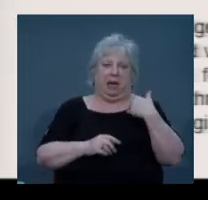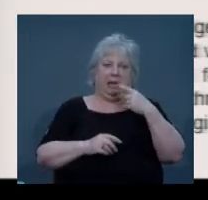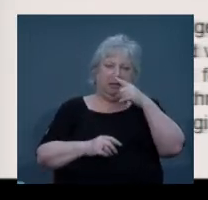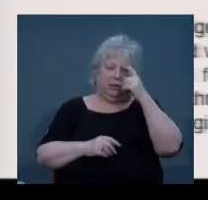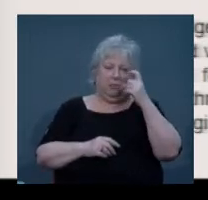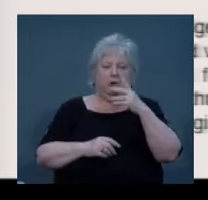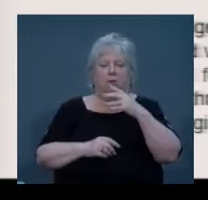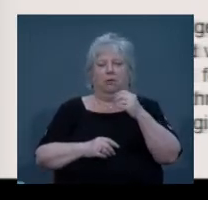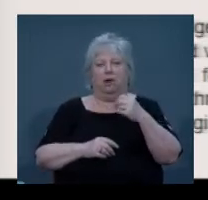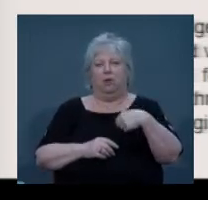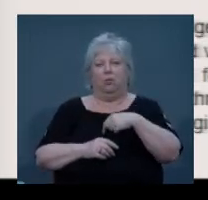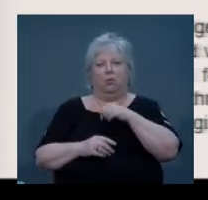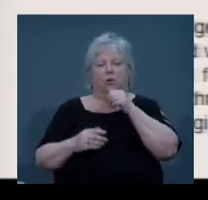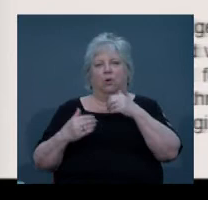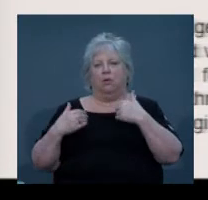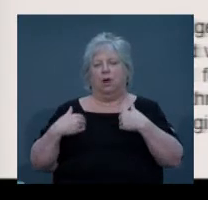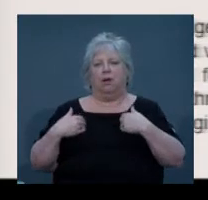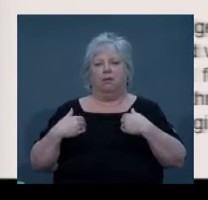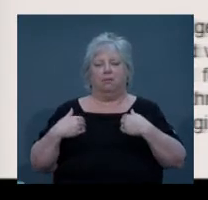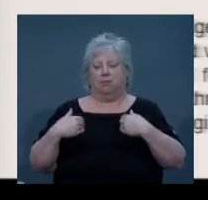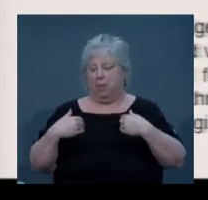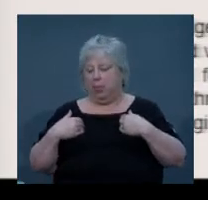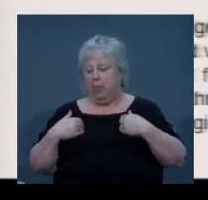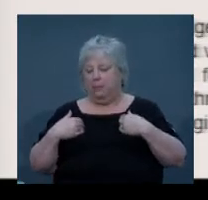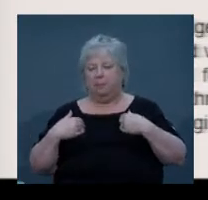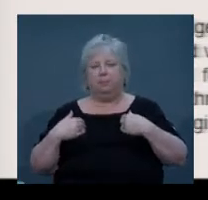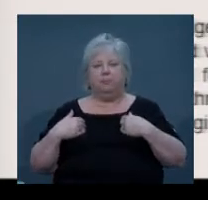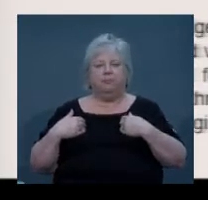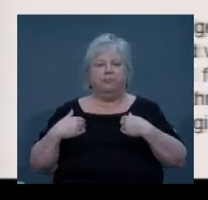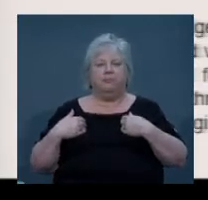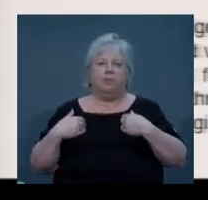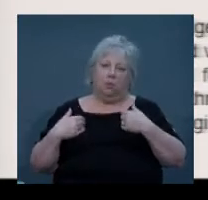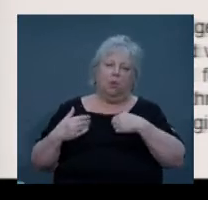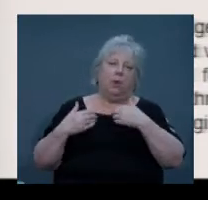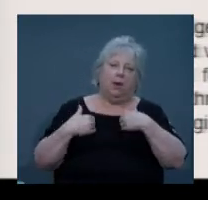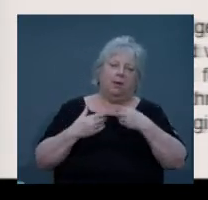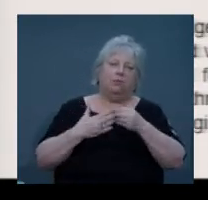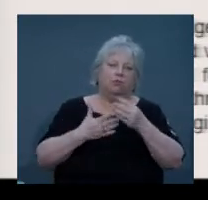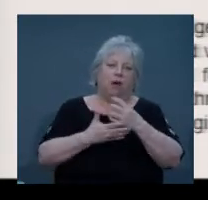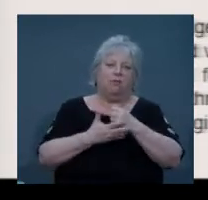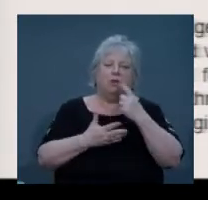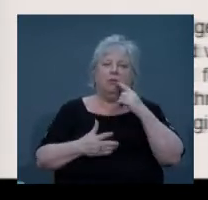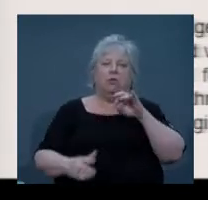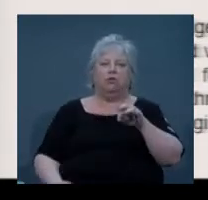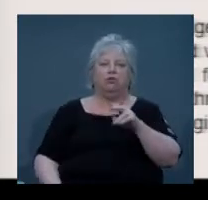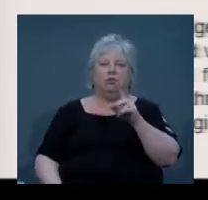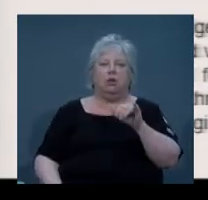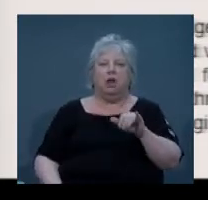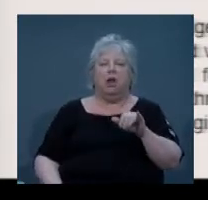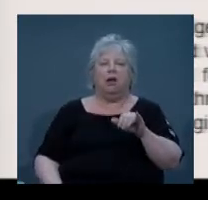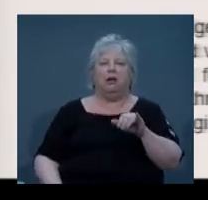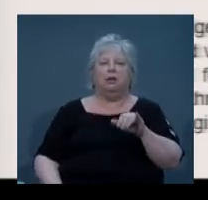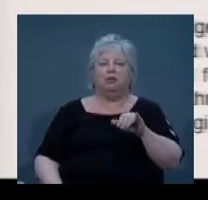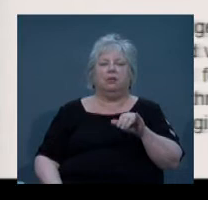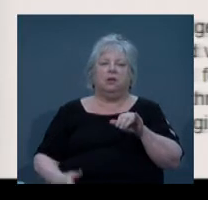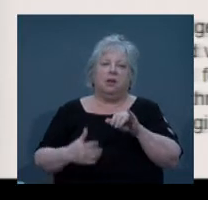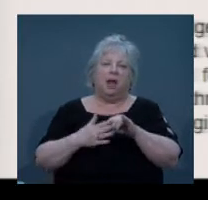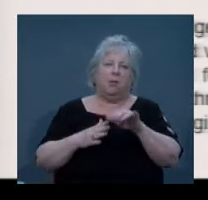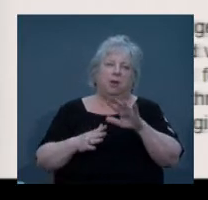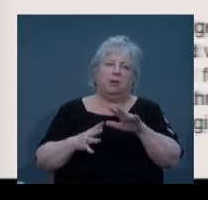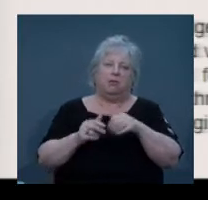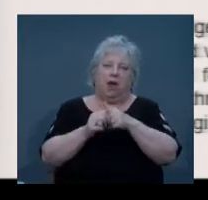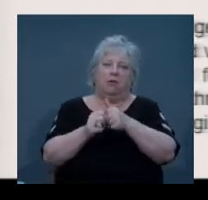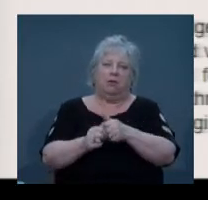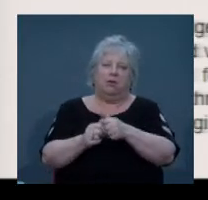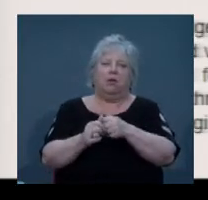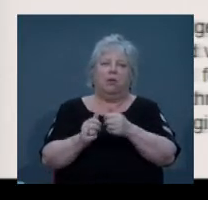we do not have we have revenues, I think, for July, which was right in line